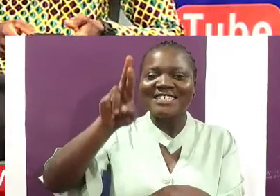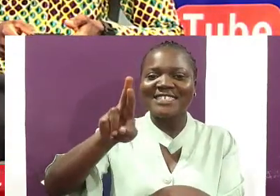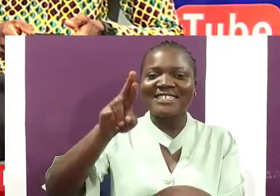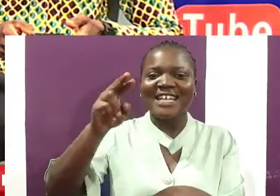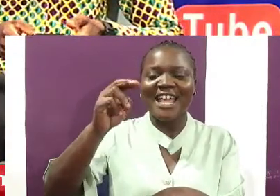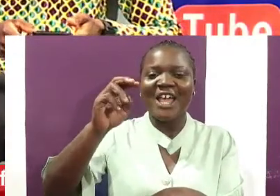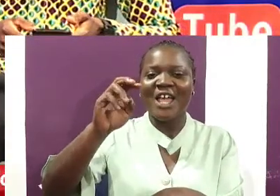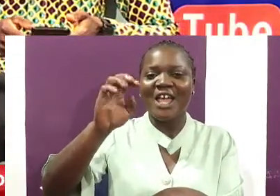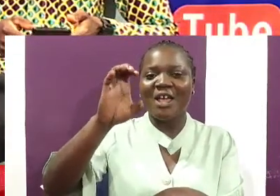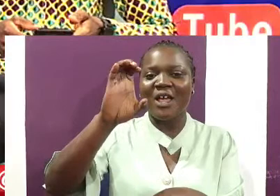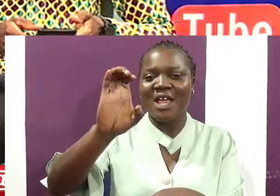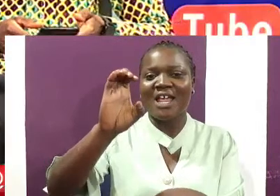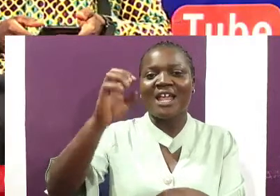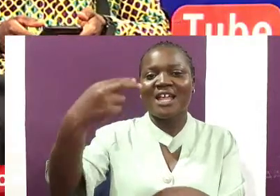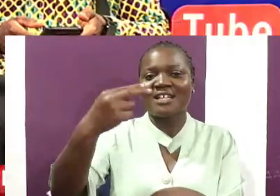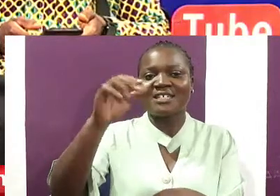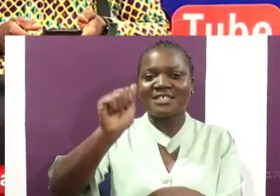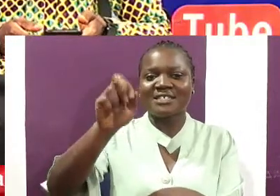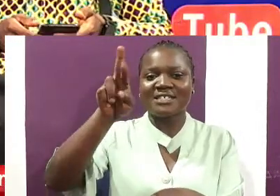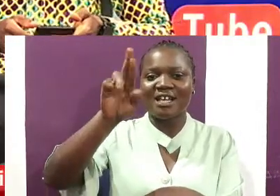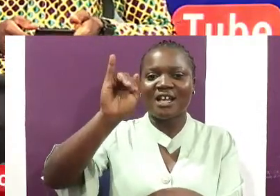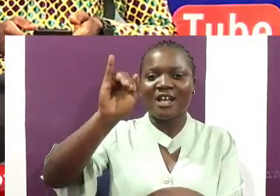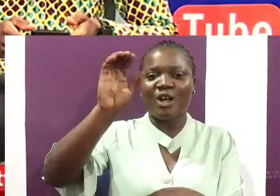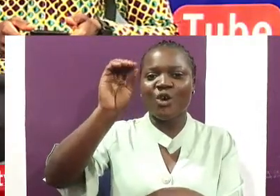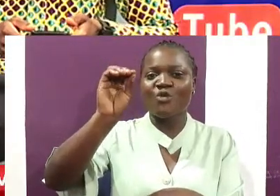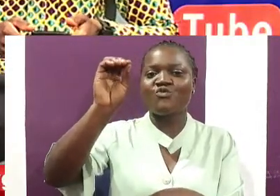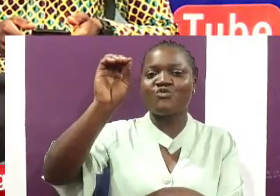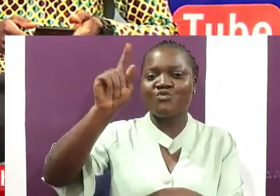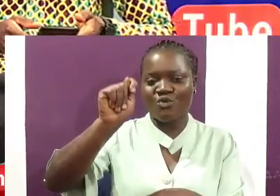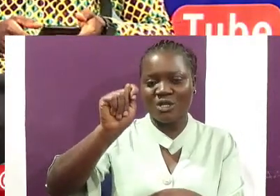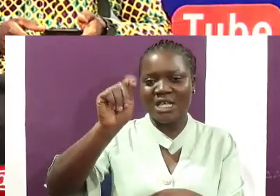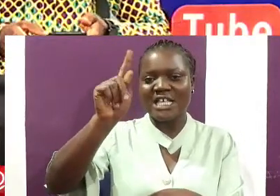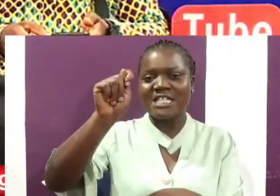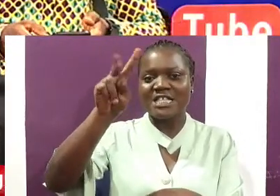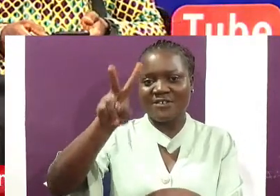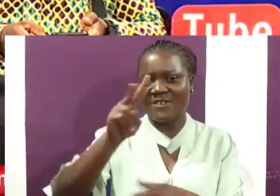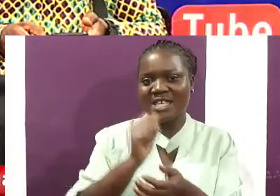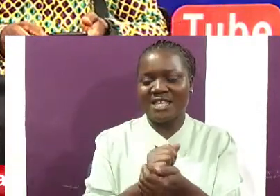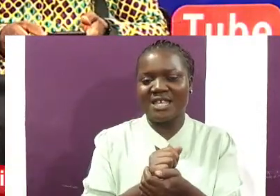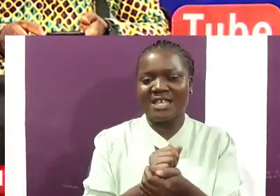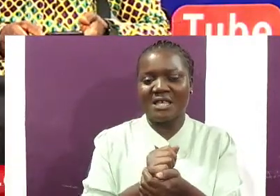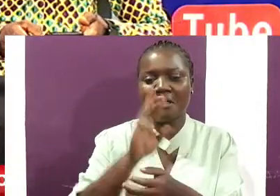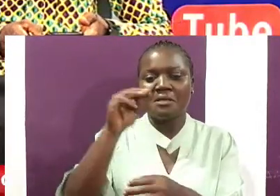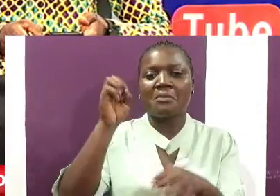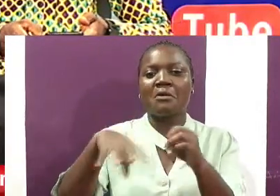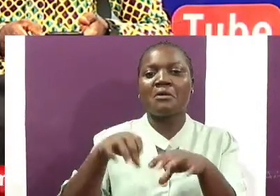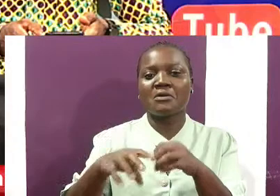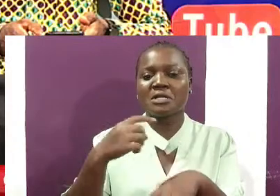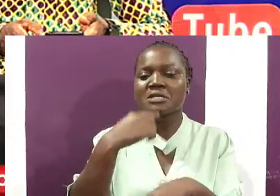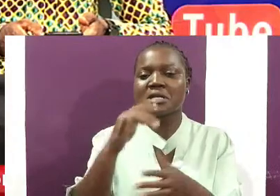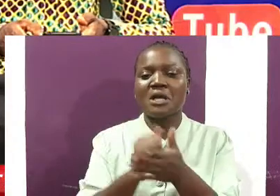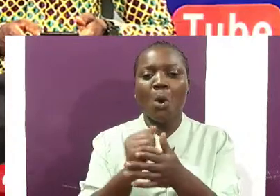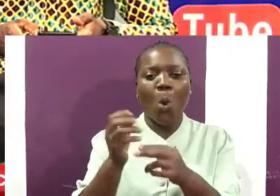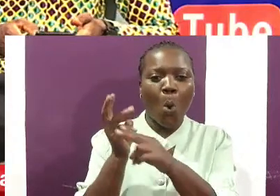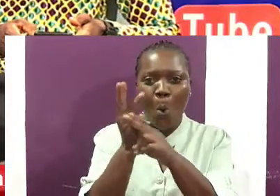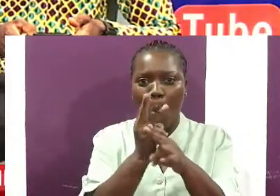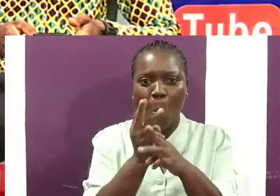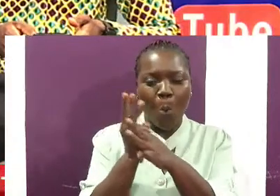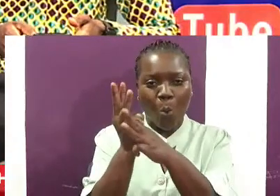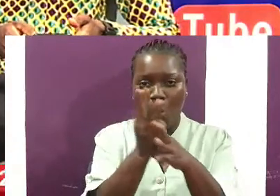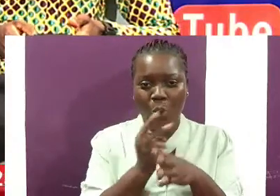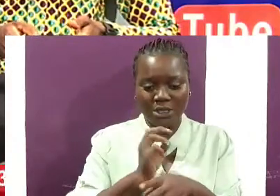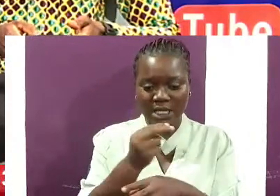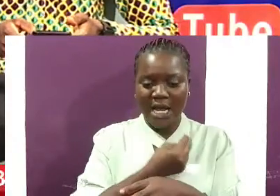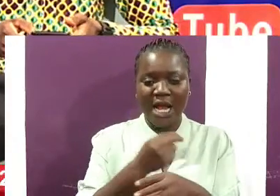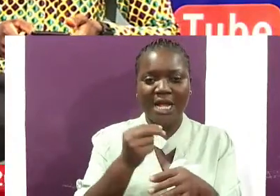say Eric Agabus watching live from Germany. Okay. This is off. I think Germany and Russia. Ana kwekwe dun so so e watch from